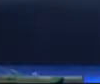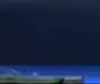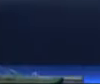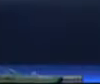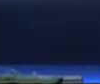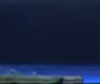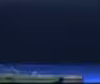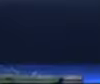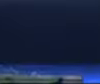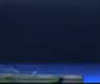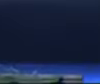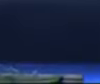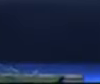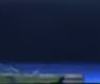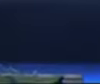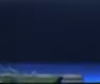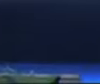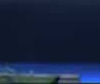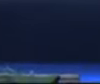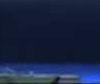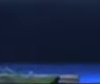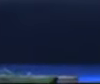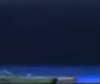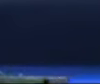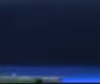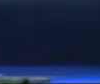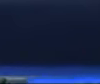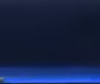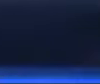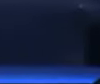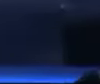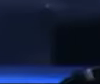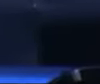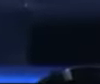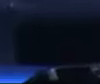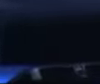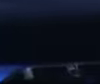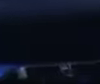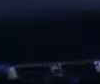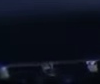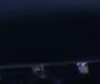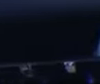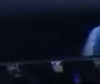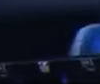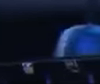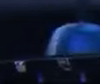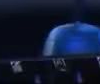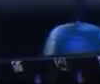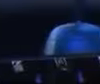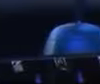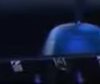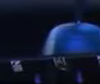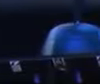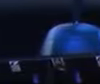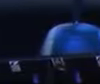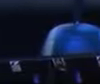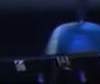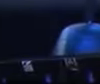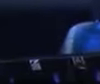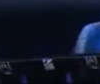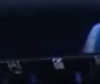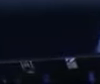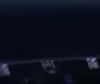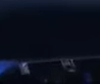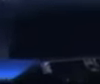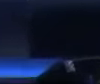stones. The earth is one of the elements that God gave man dominion over. It should not be used against you. Among the many